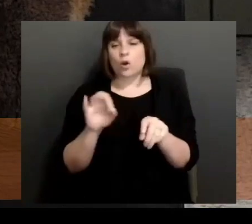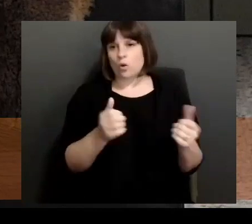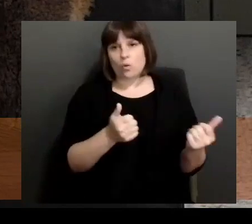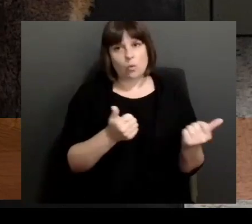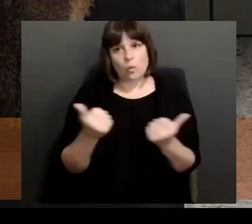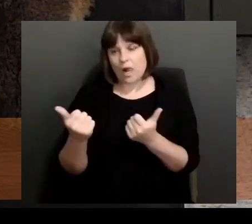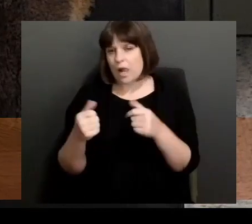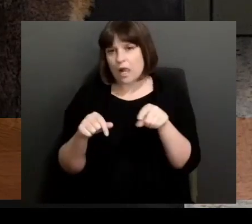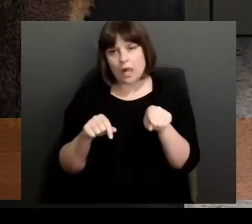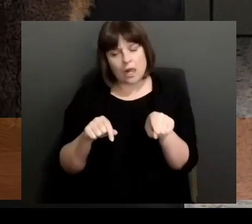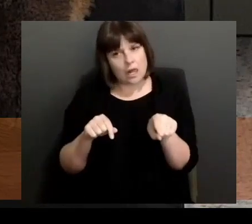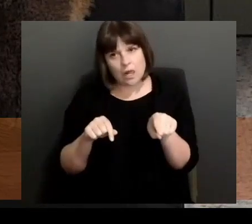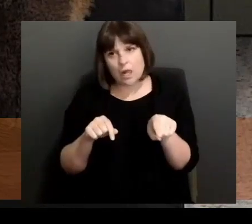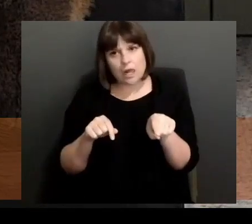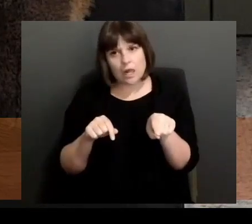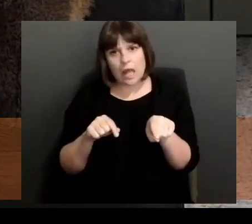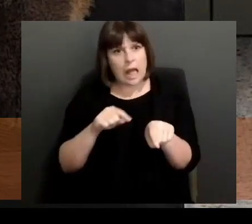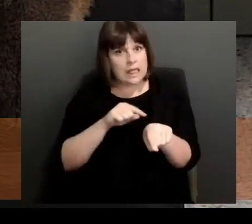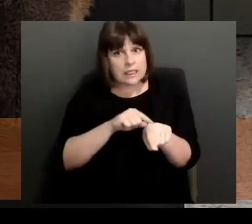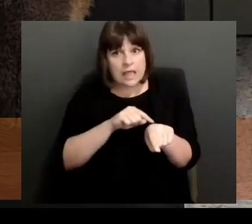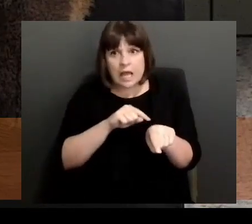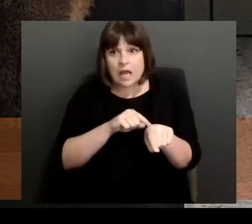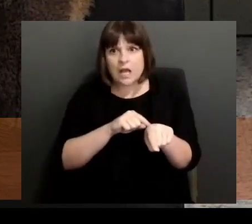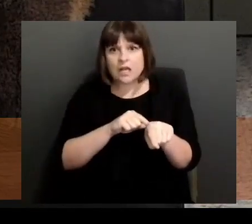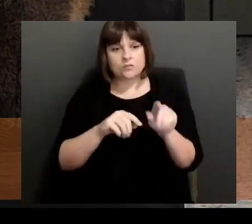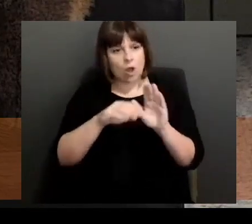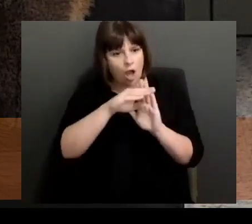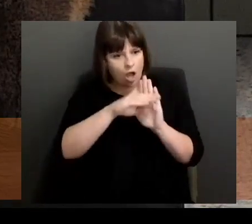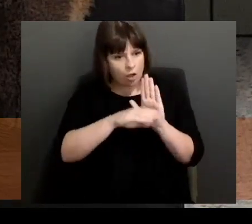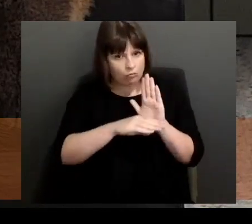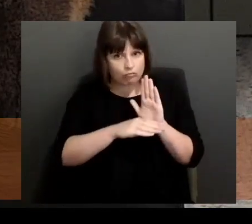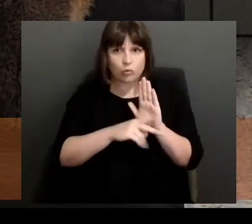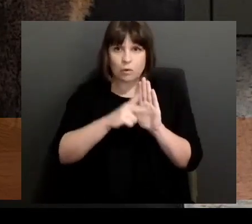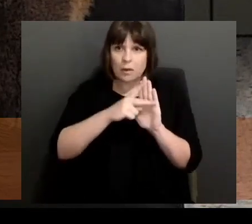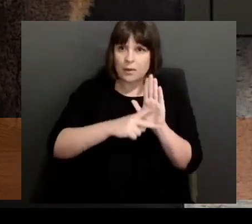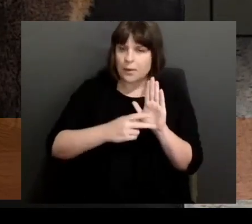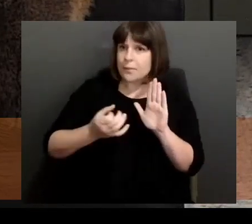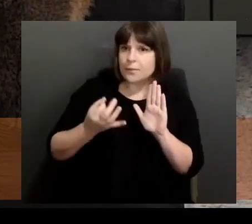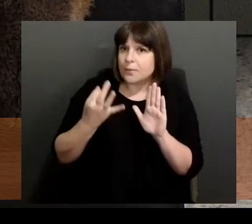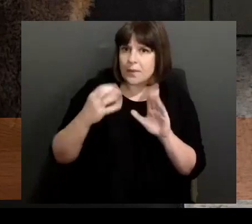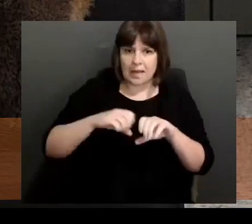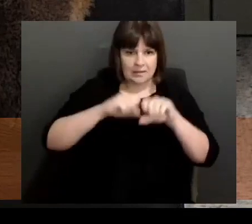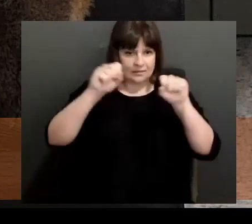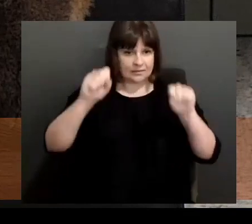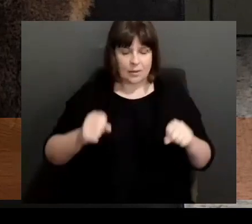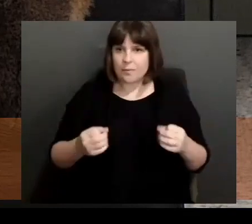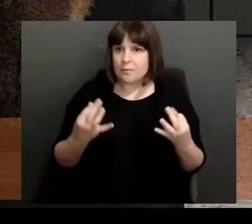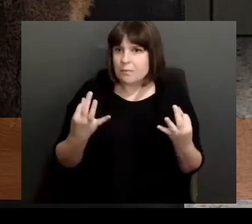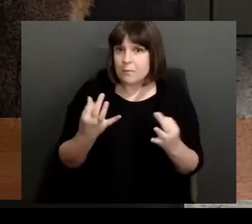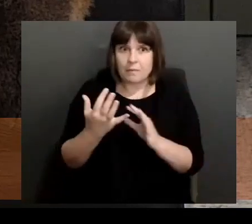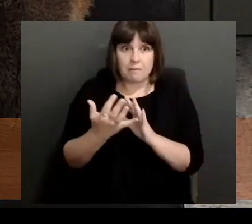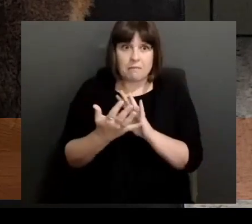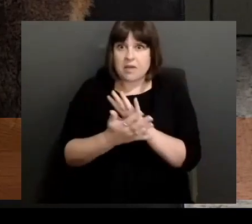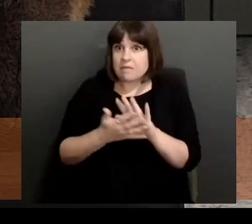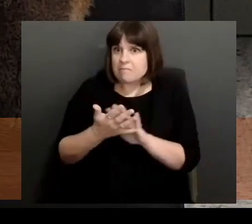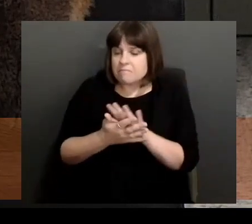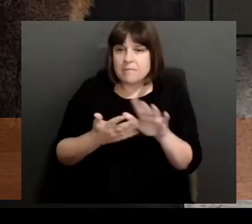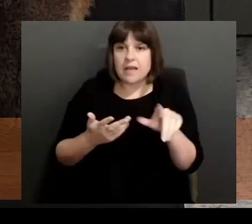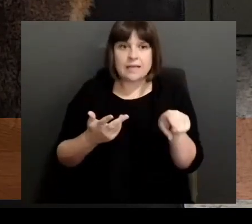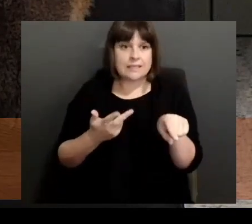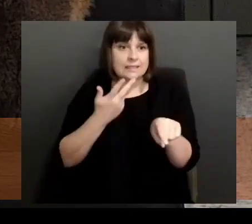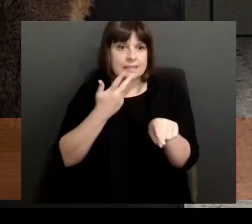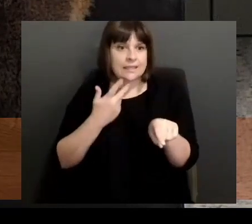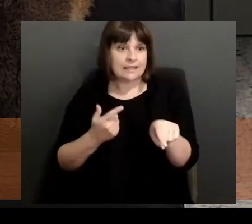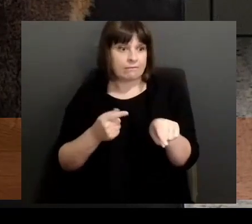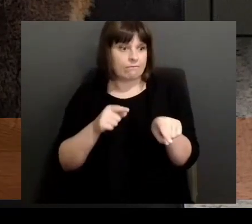very unregulated system at the time where effectively inducements were